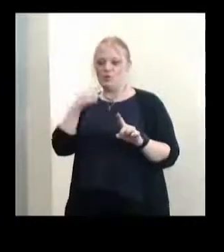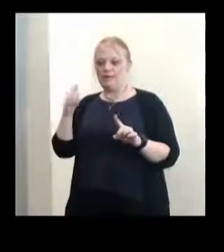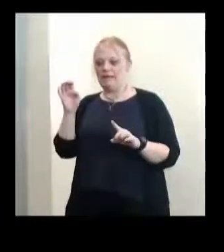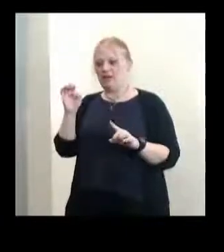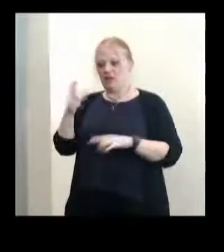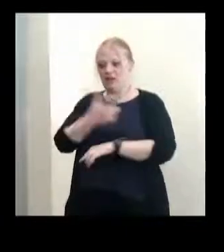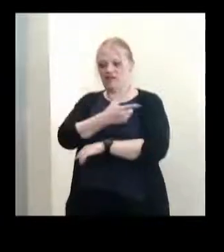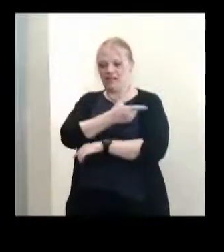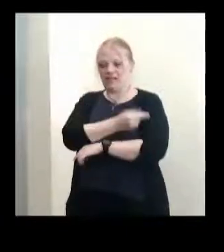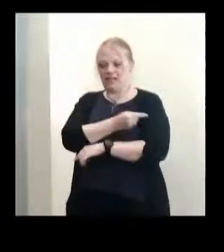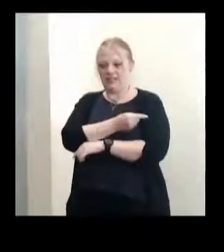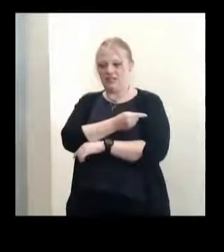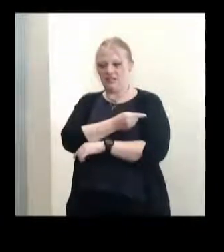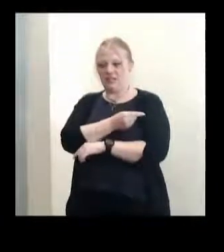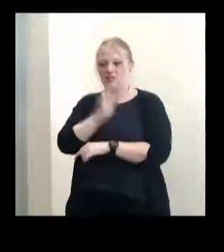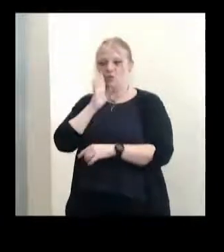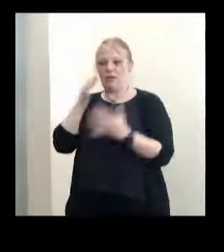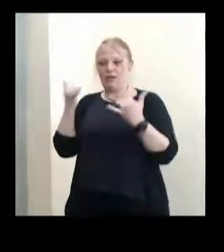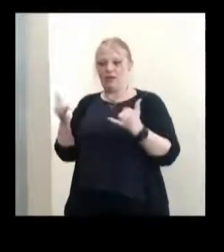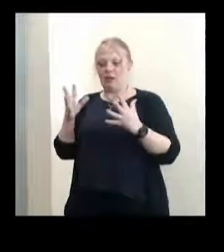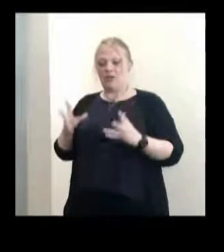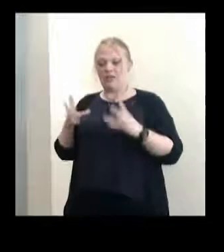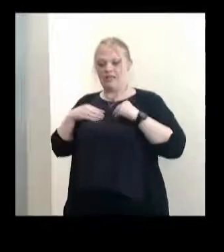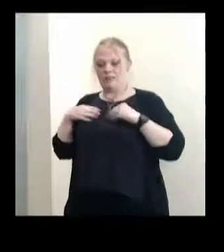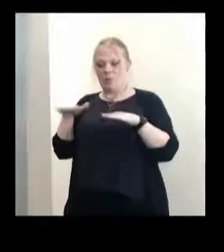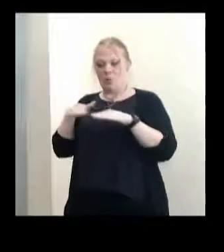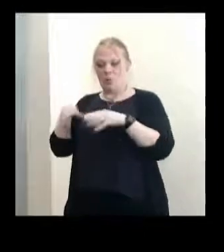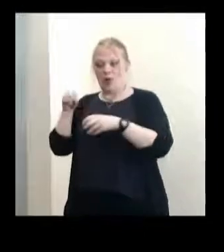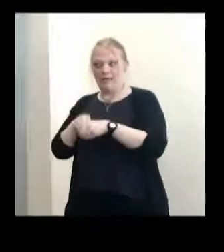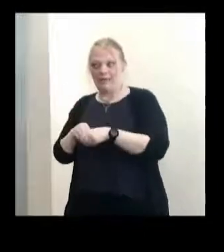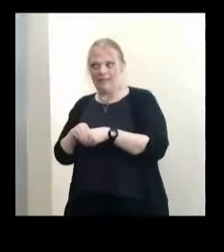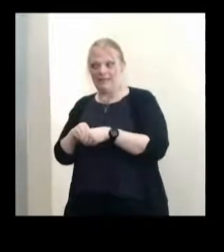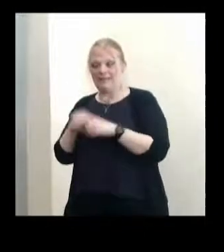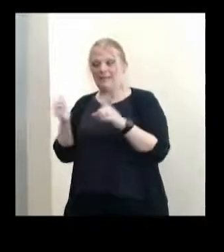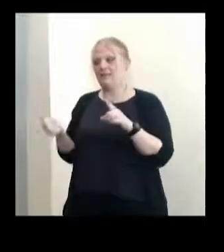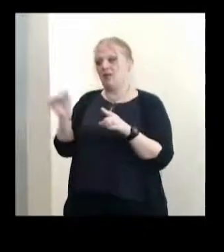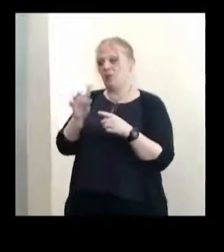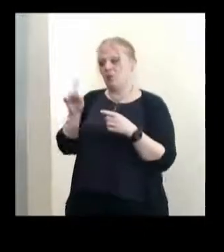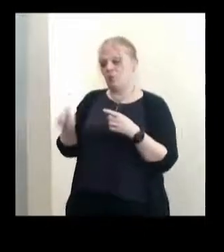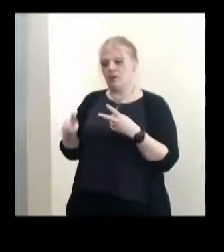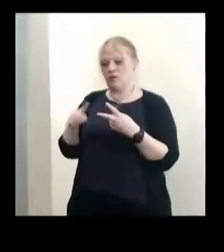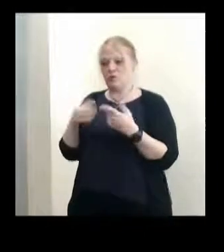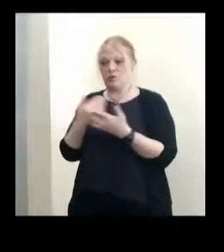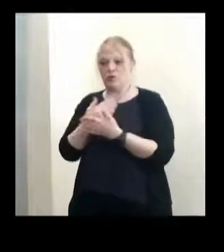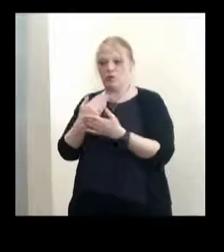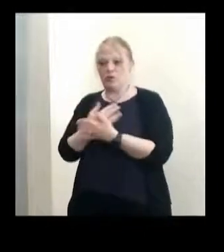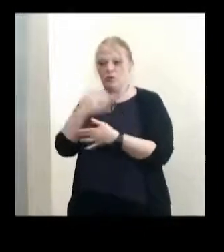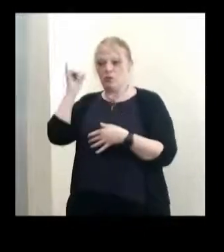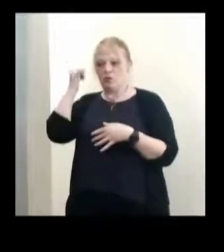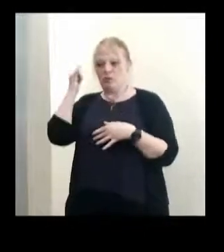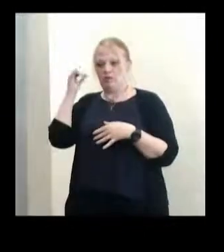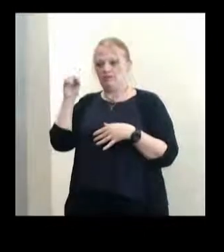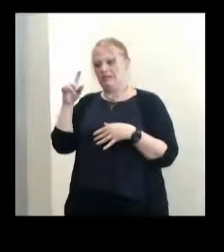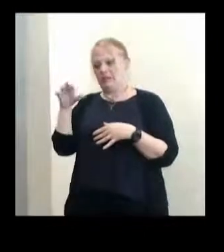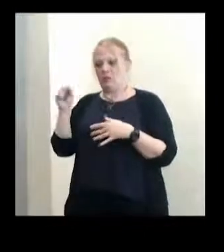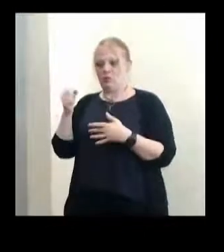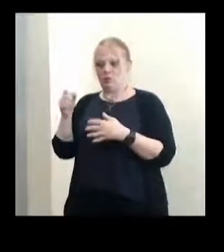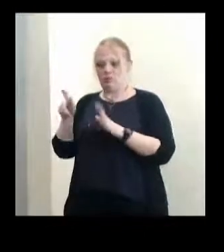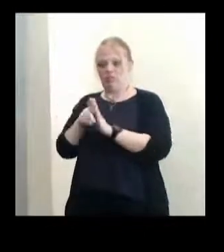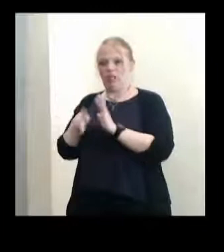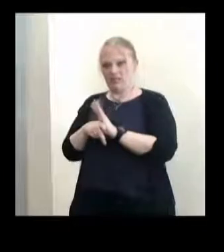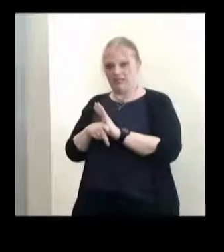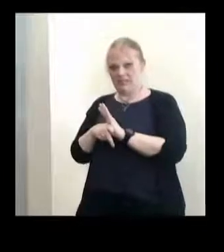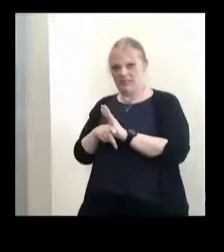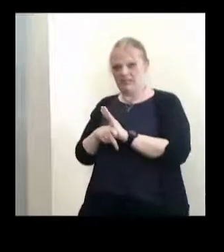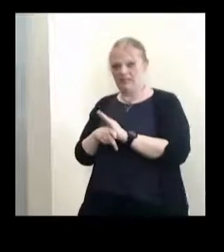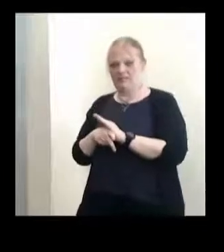now take walk-ins? And my other question in regard to the new Bill Sabers policy, it sounds, and this